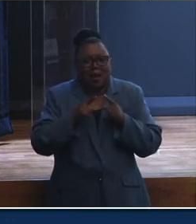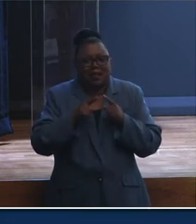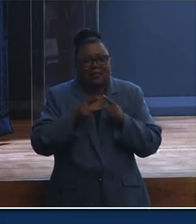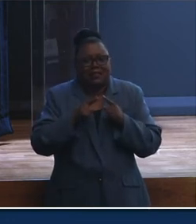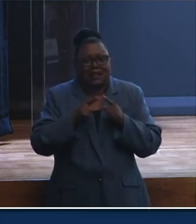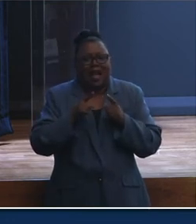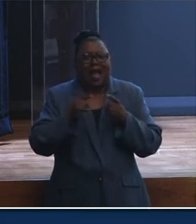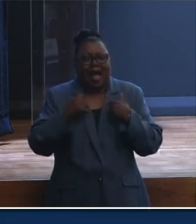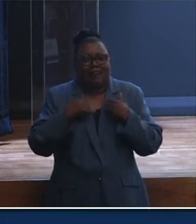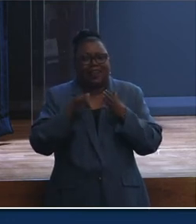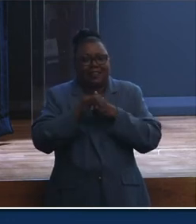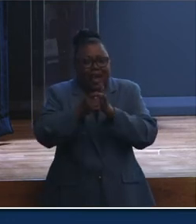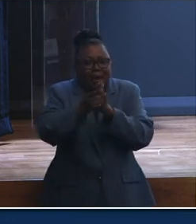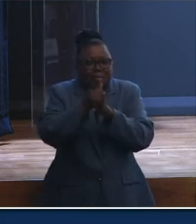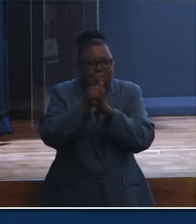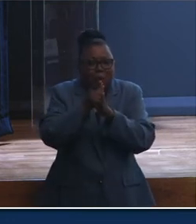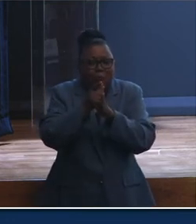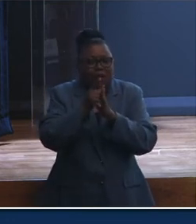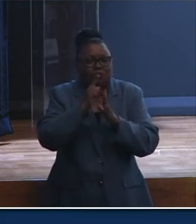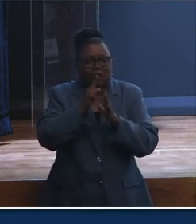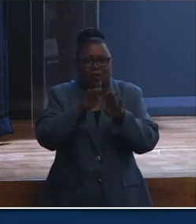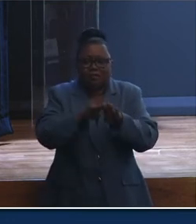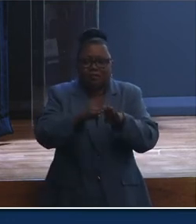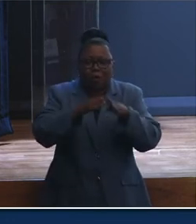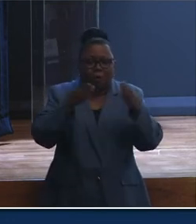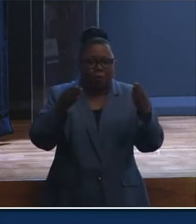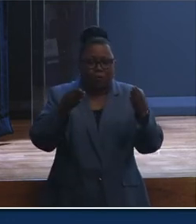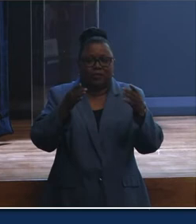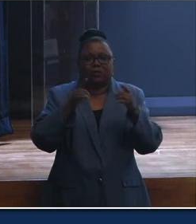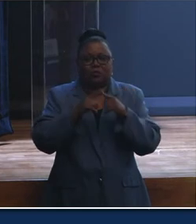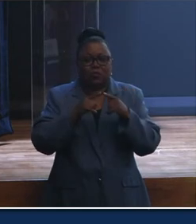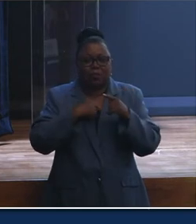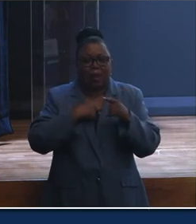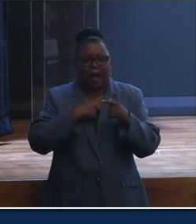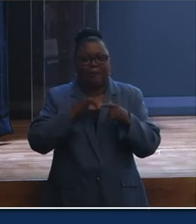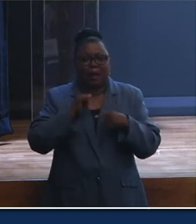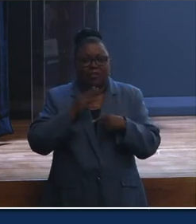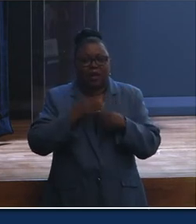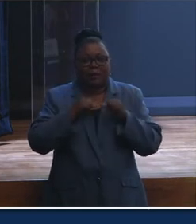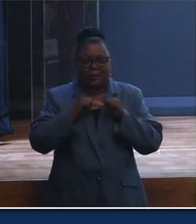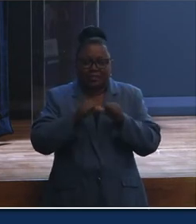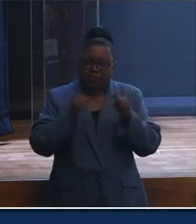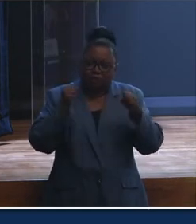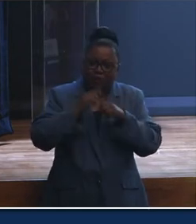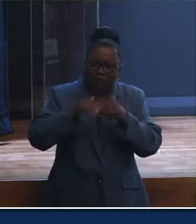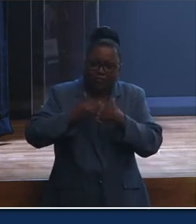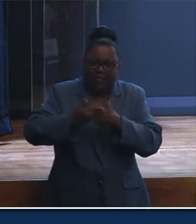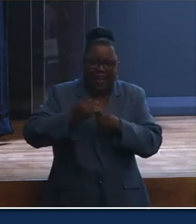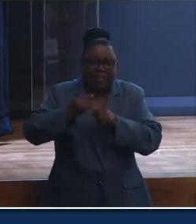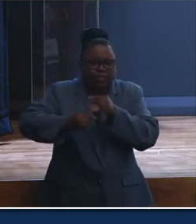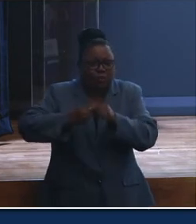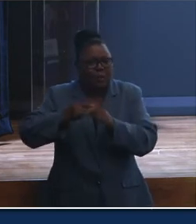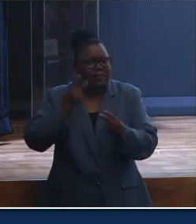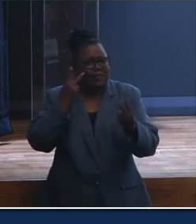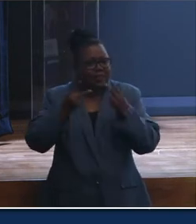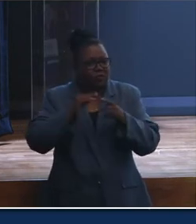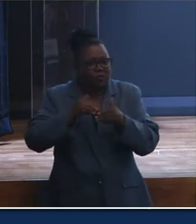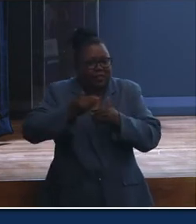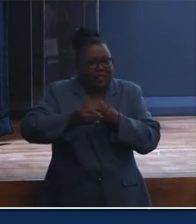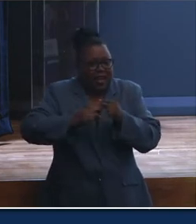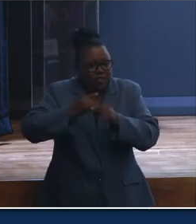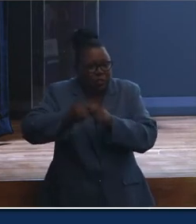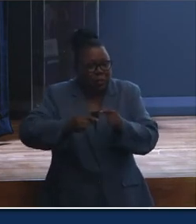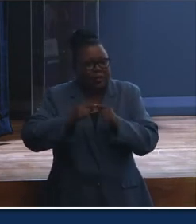so having that moment really opened my eyes to it's now my job to continue to fight for the next generation, to be visible for the next